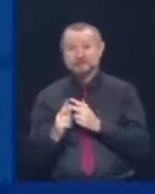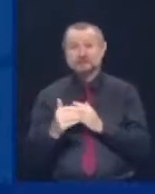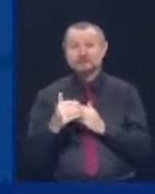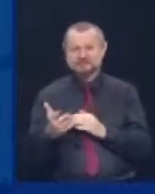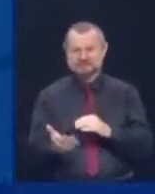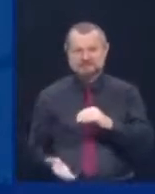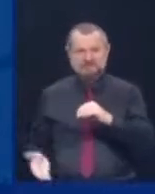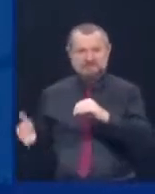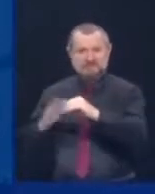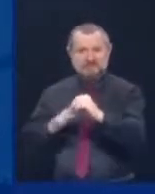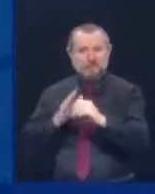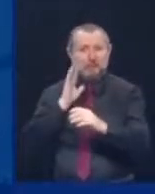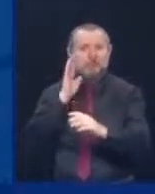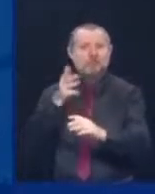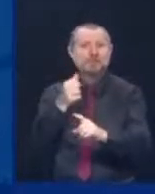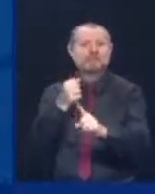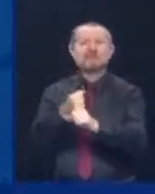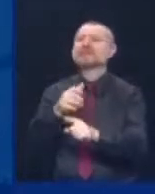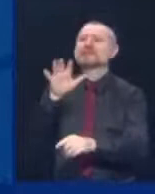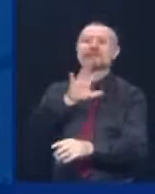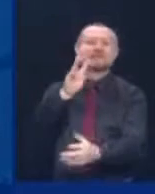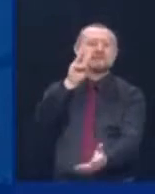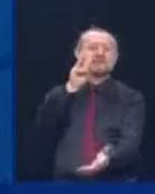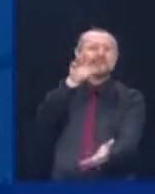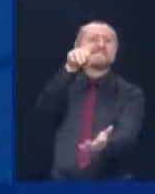6,000 cases.